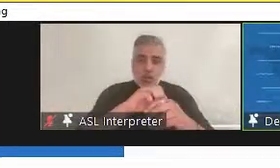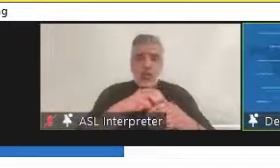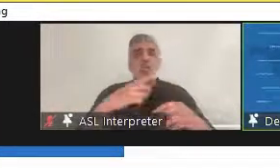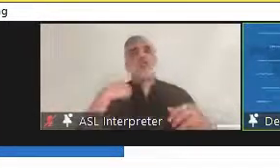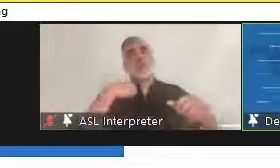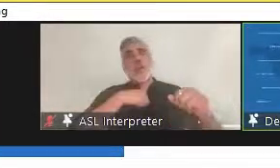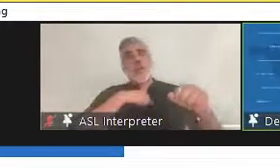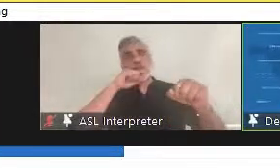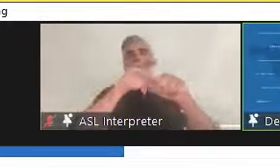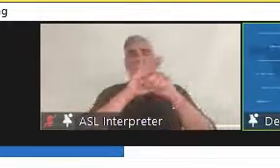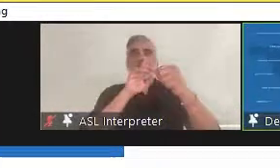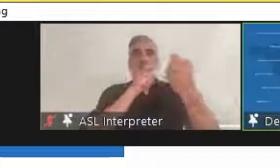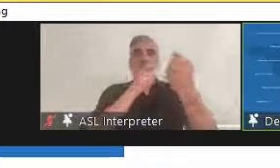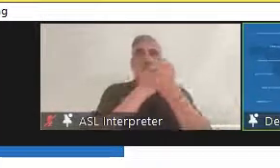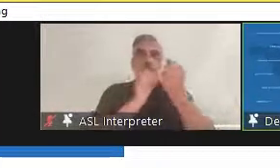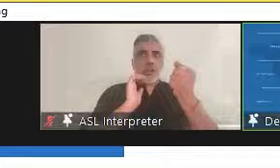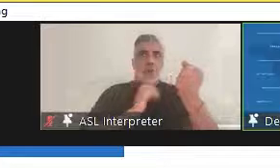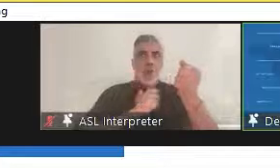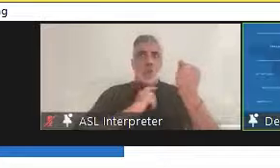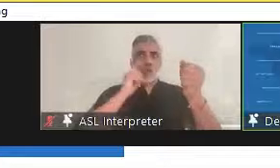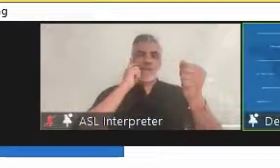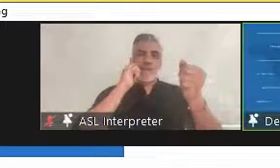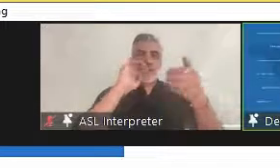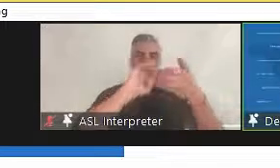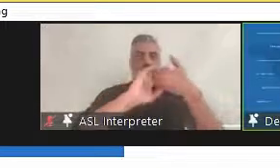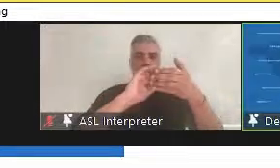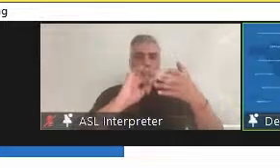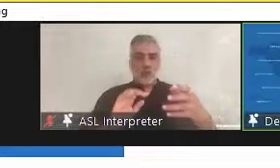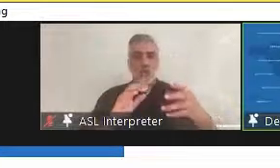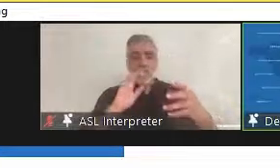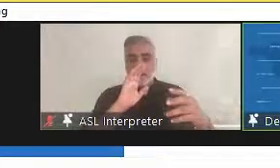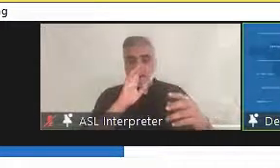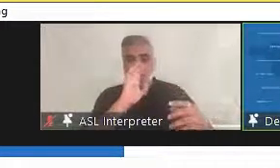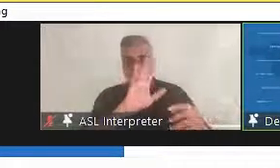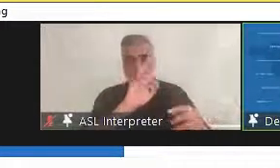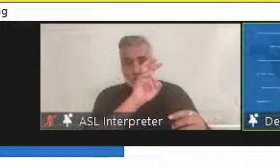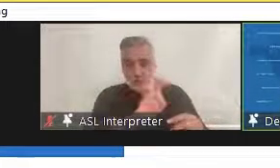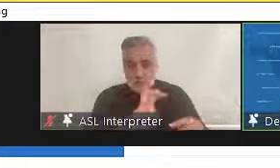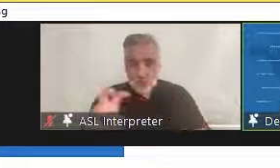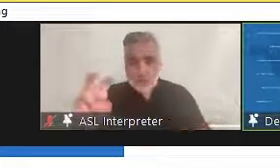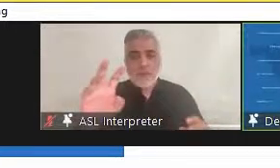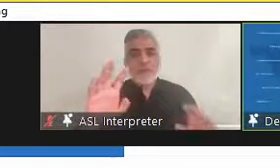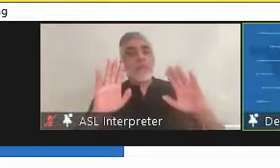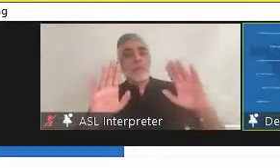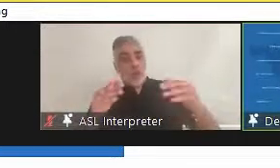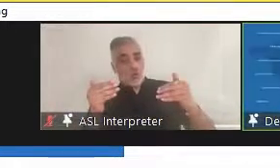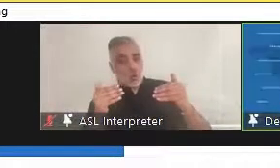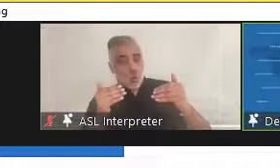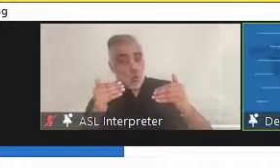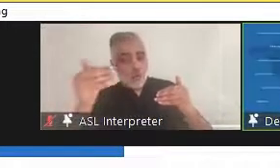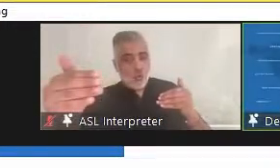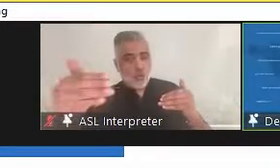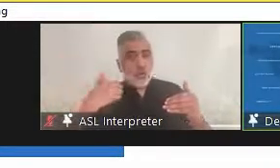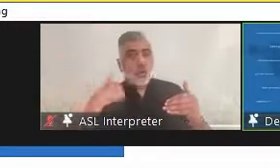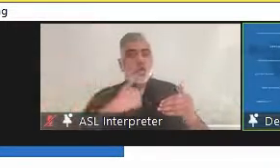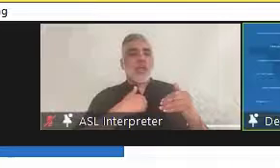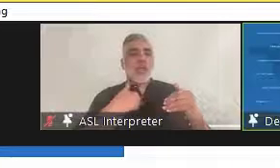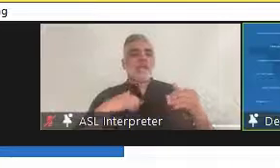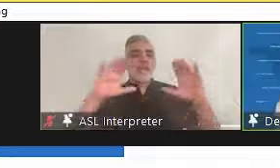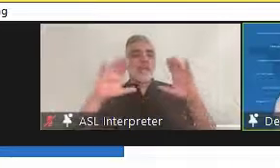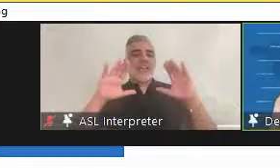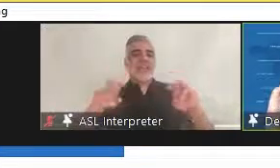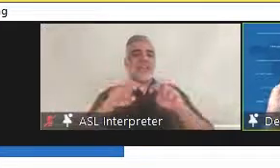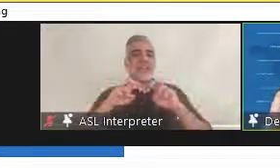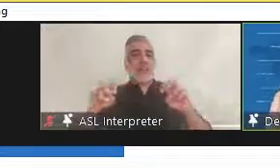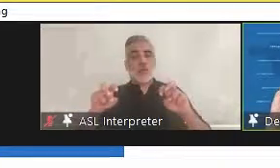committed to supporting our government partners on that journey. Going forward, we have an excellent panel that's